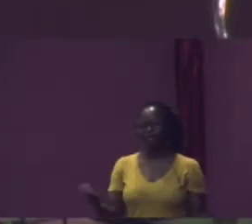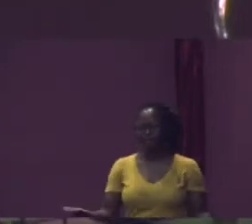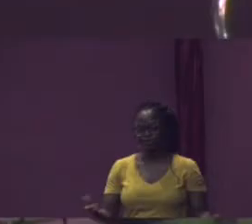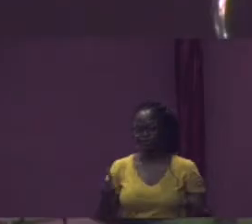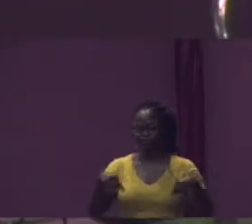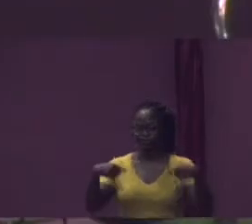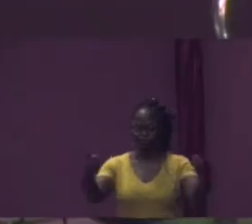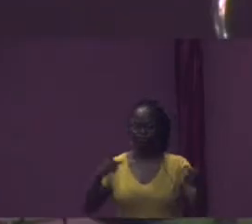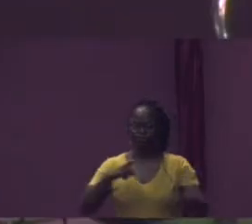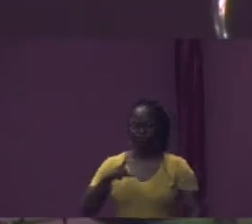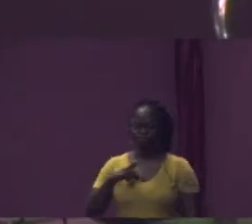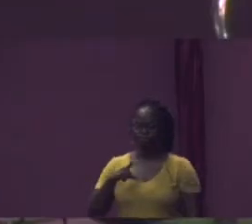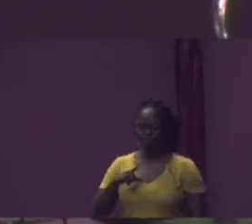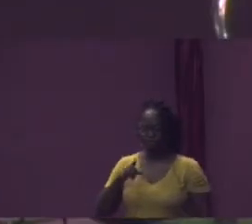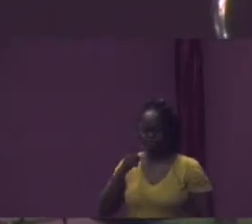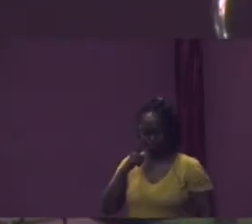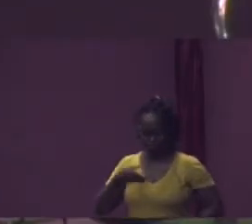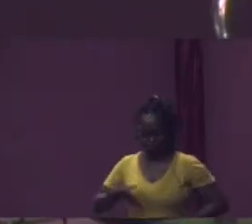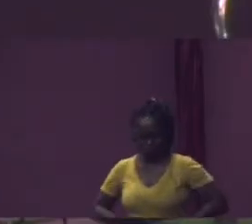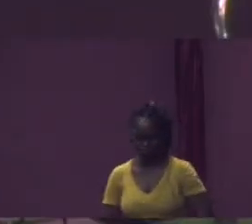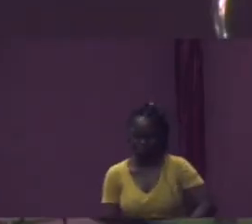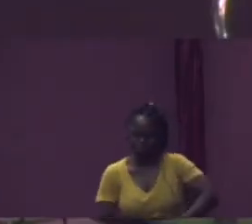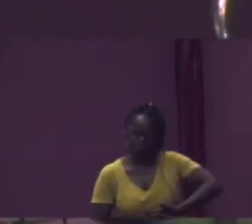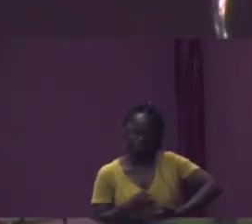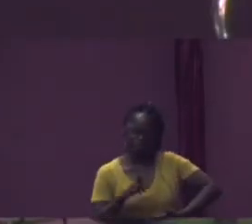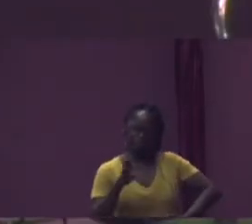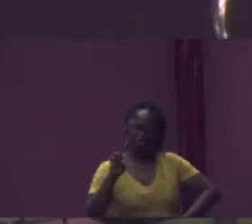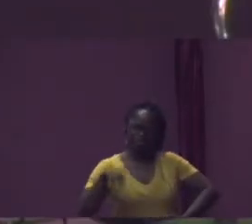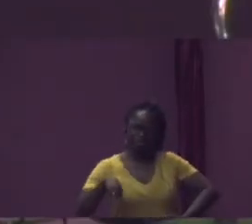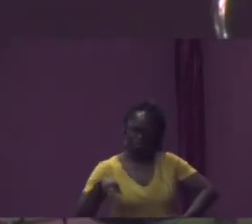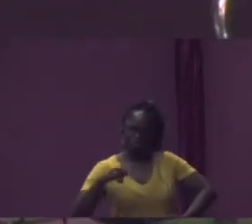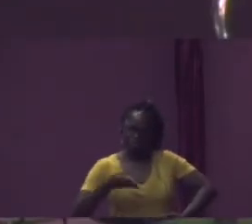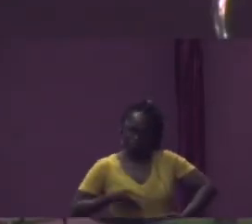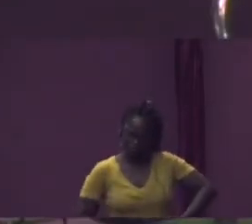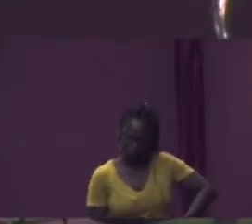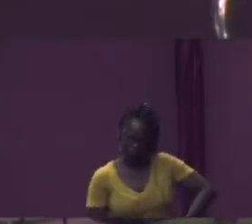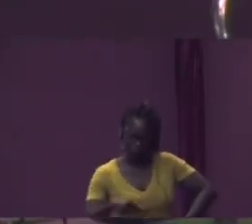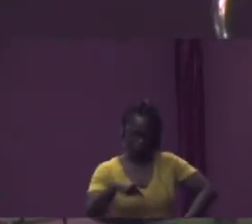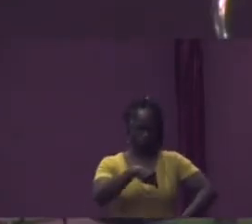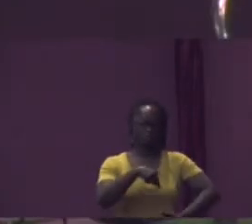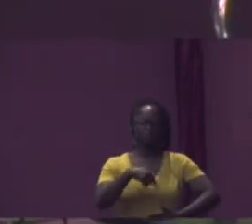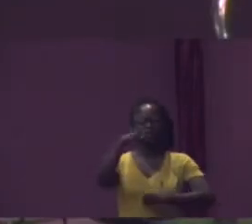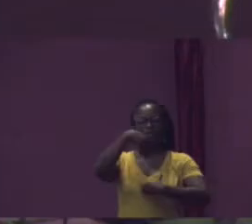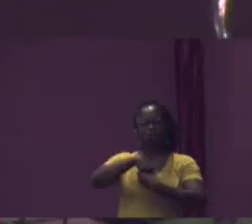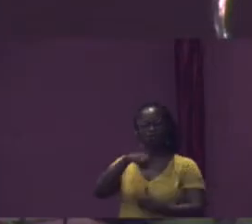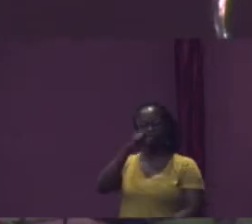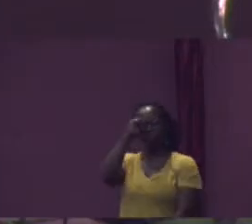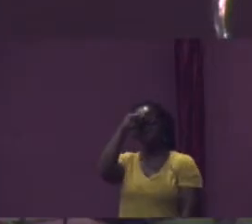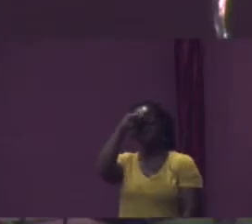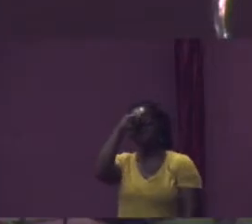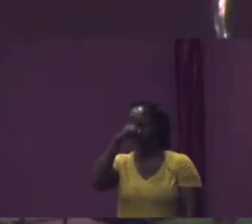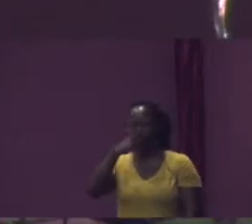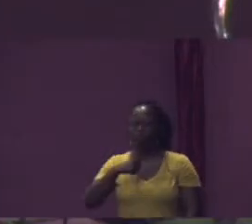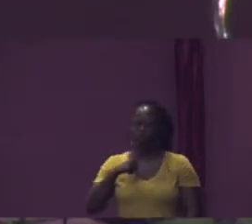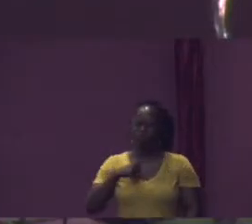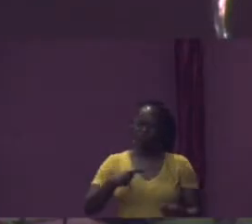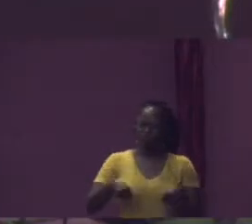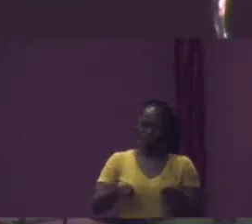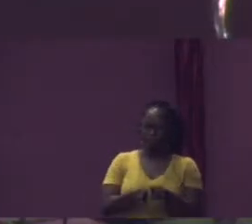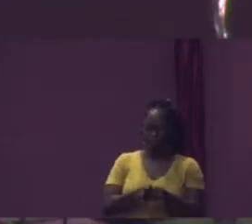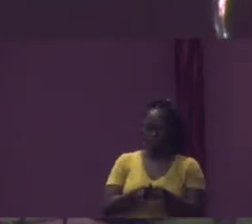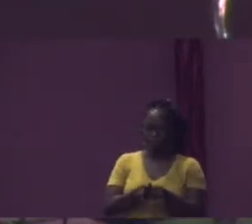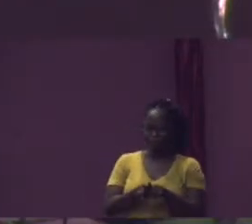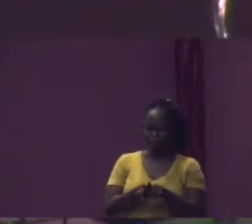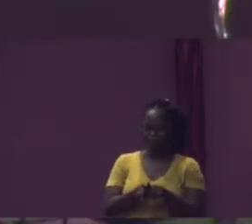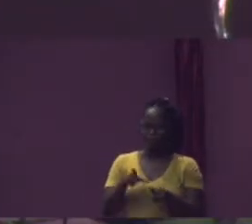connect the mother to machines, make some kind of surgical incision in the mother's body, often several, and